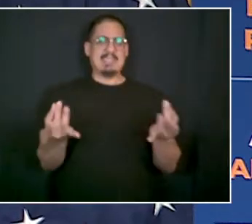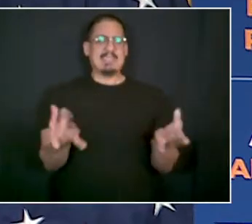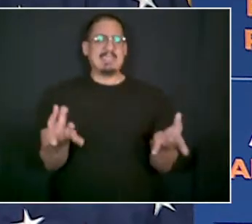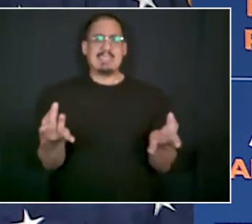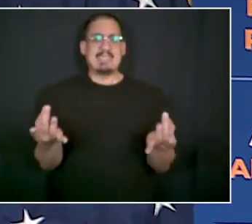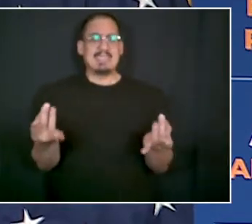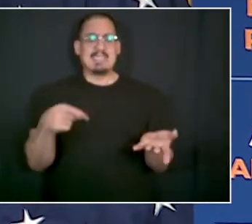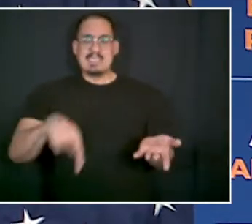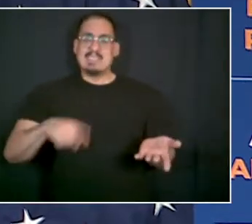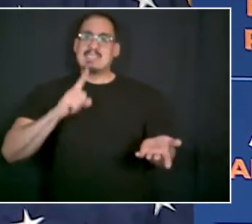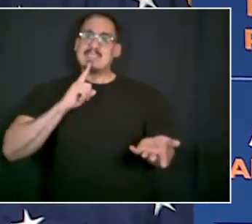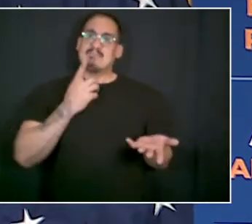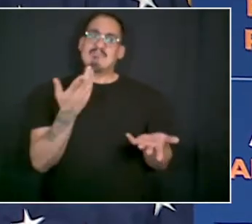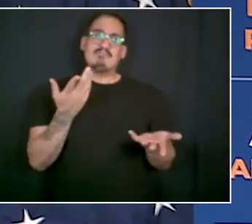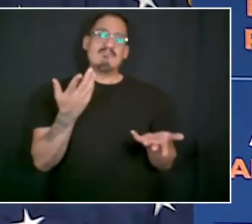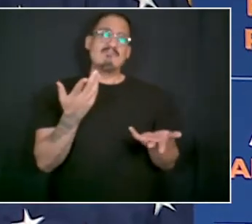stuff